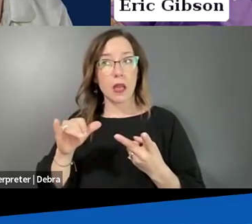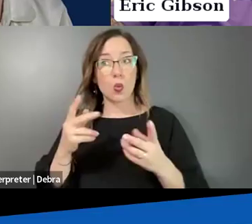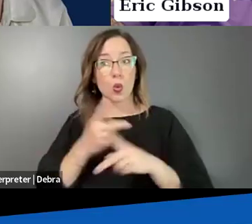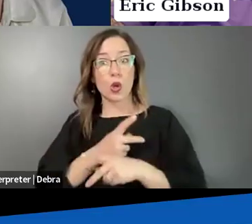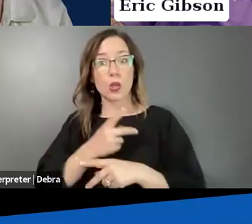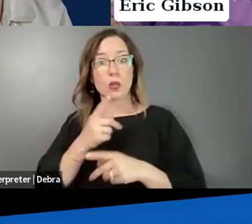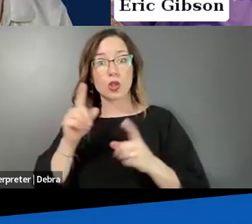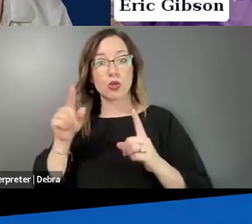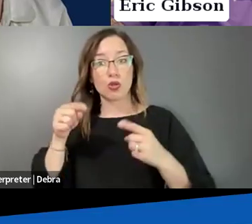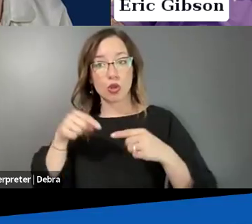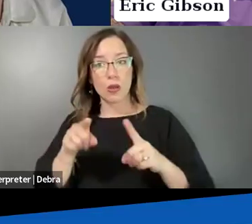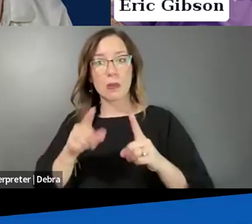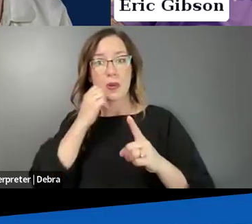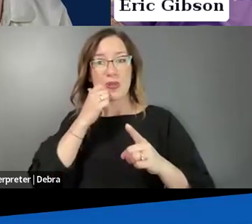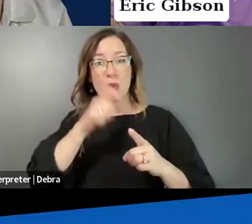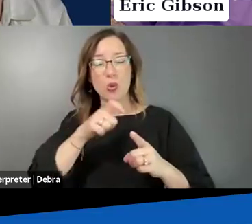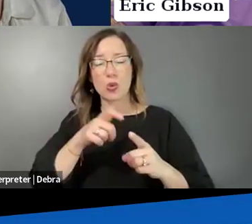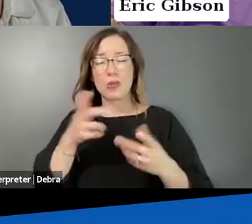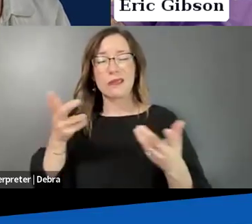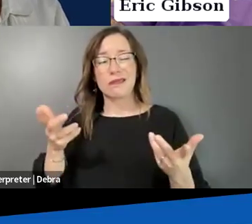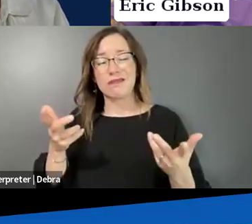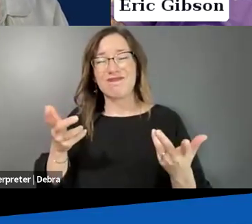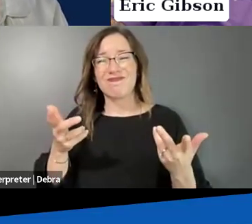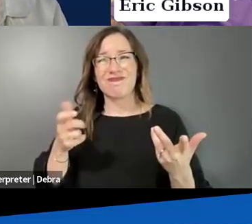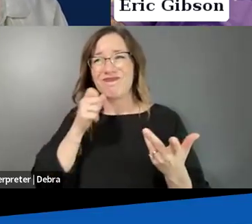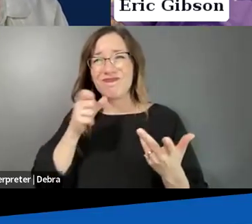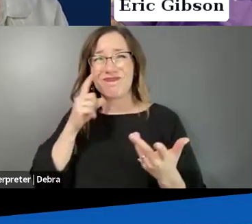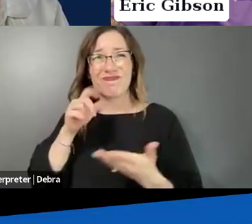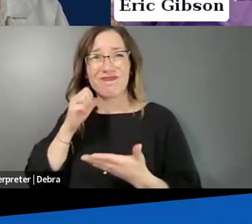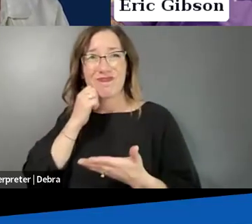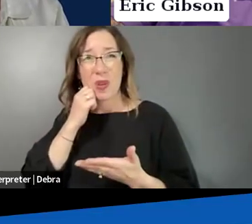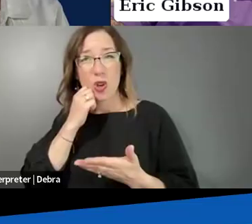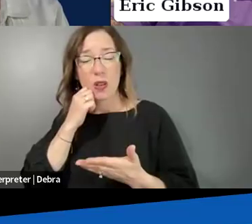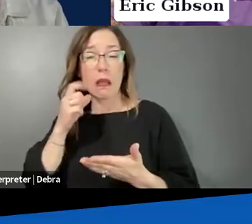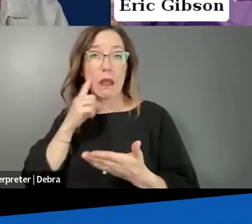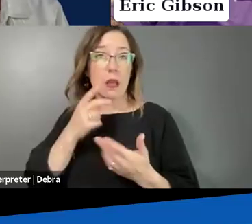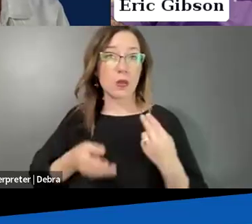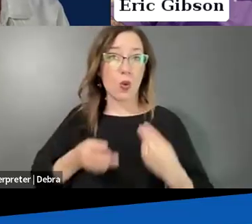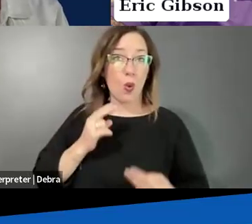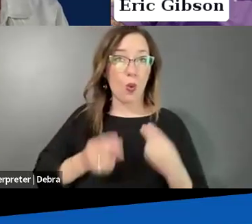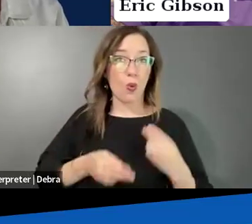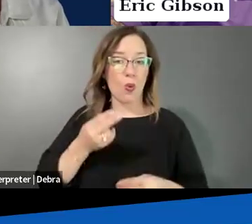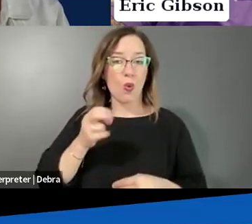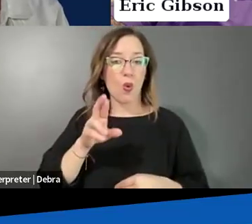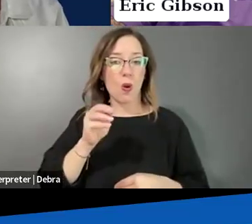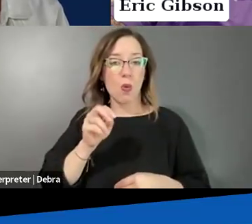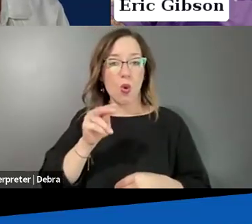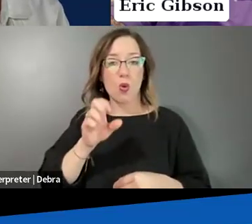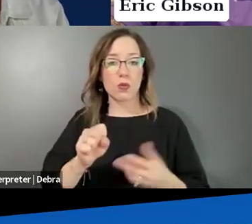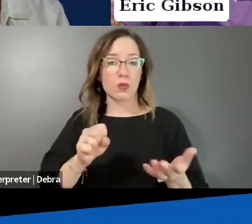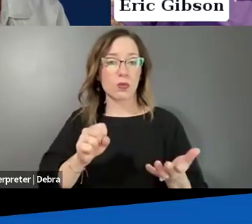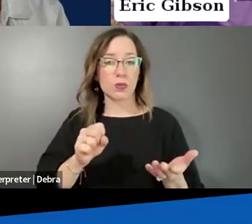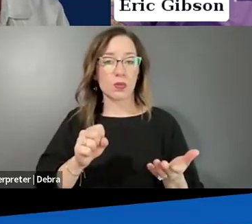So she was just like, I don't think it's the period. I think it's the hormones and Mhm. stuff like that going,